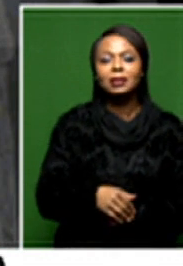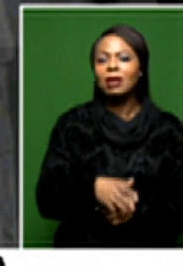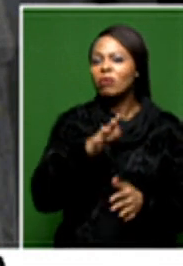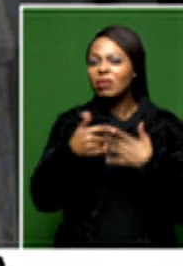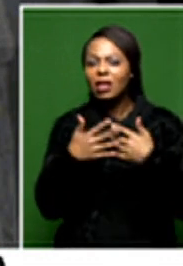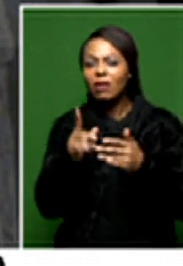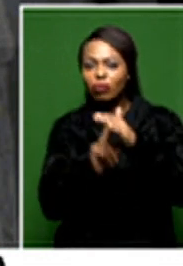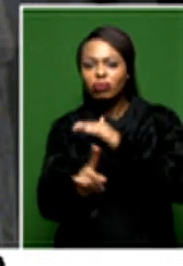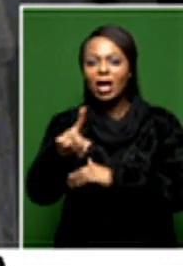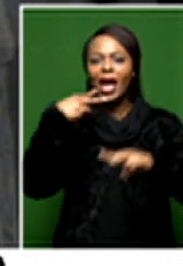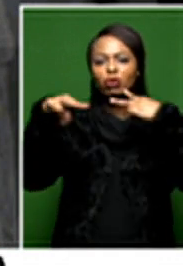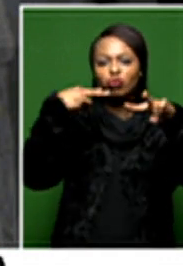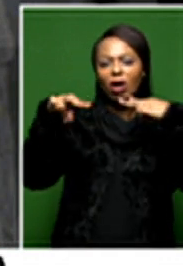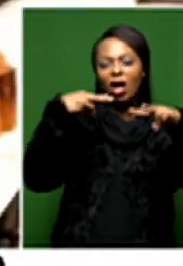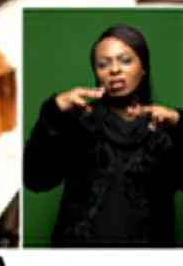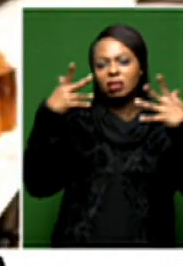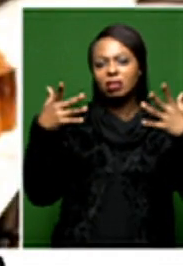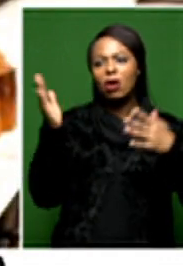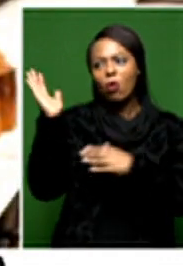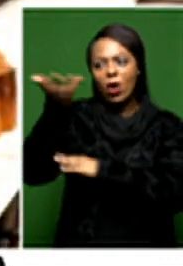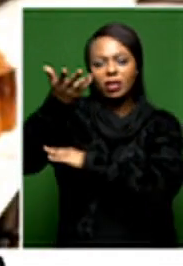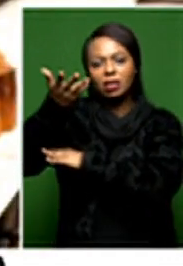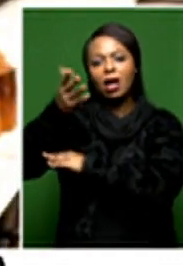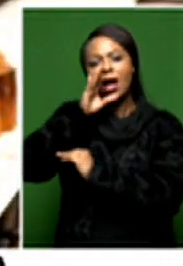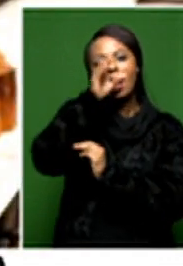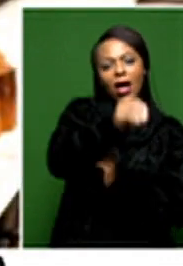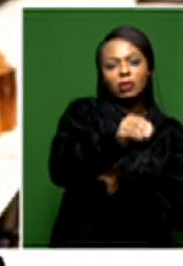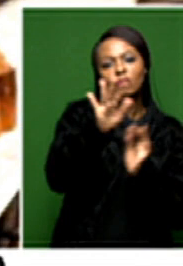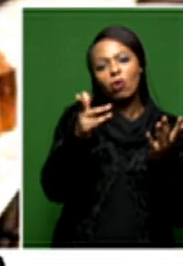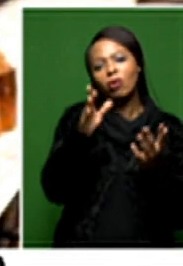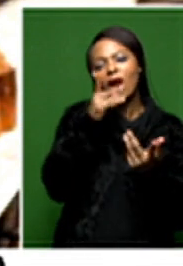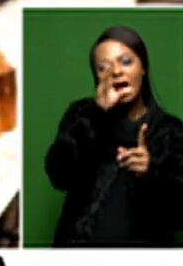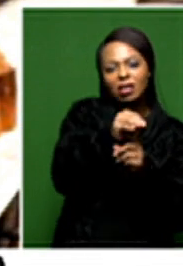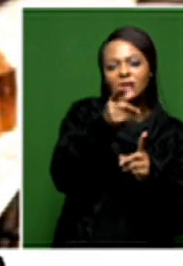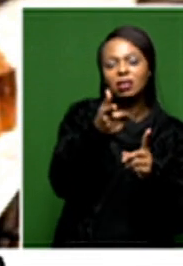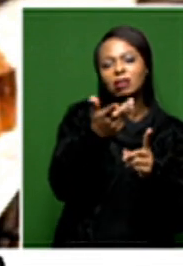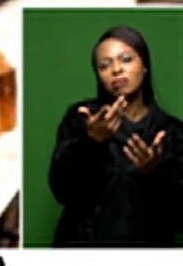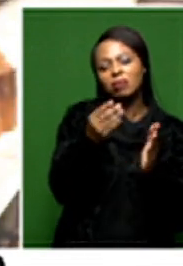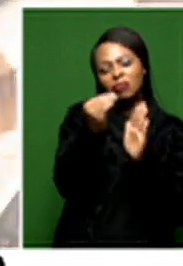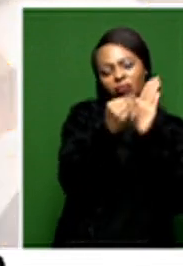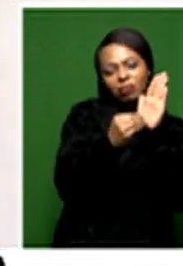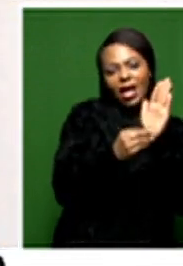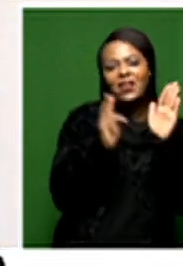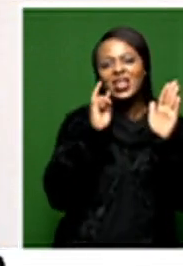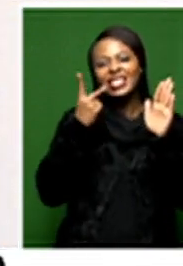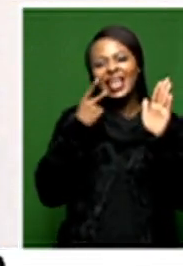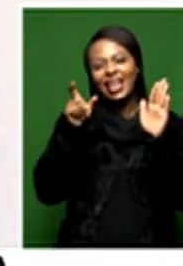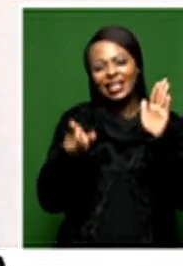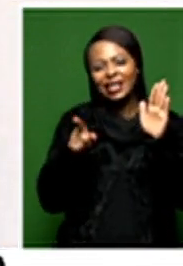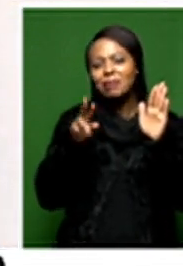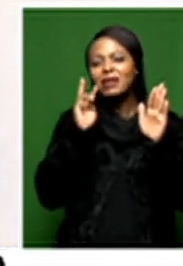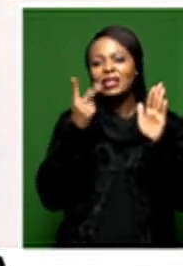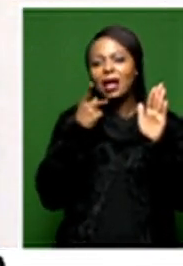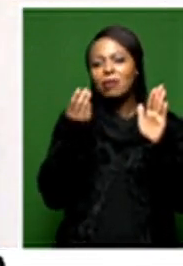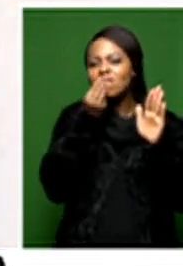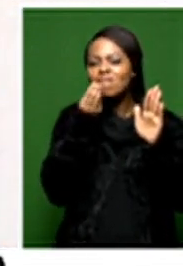you go to a restaurant, then the waiter would always tell you, or somewhere on the menu there would be the vegetarian option, and